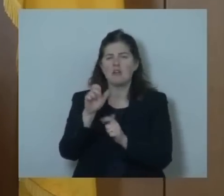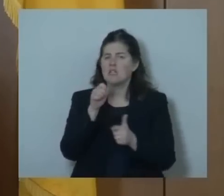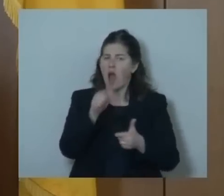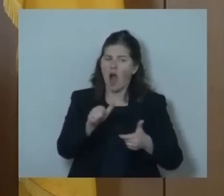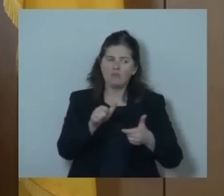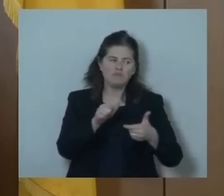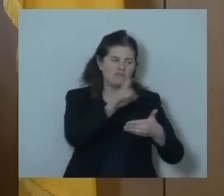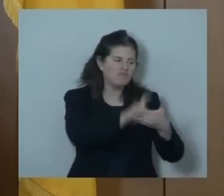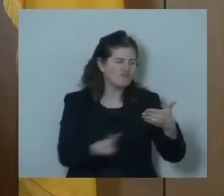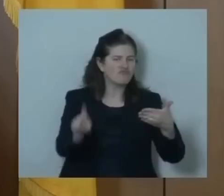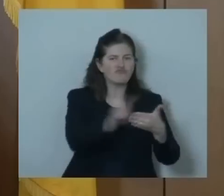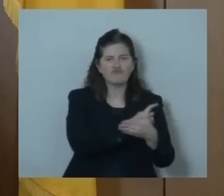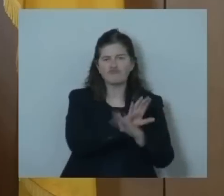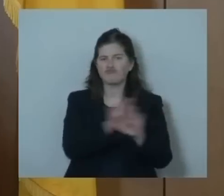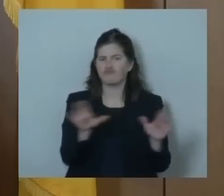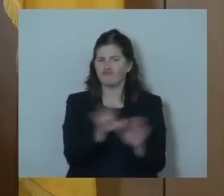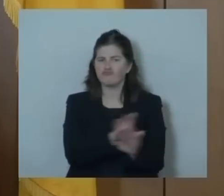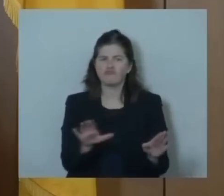non-discriminatory,